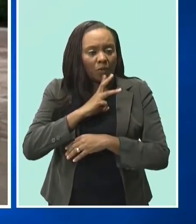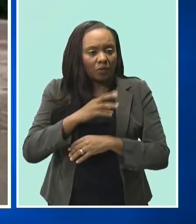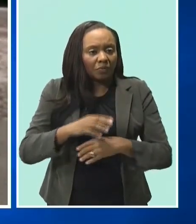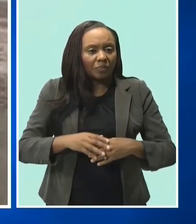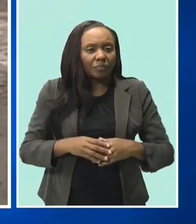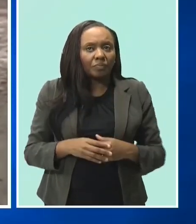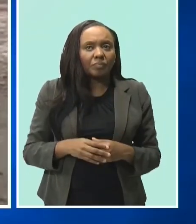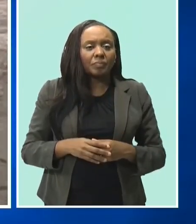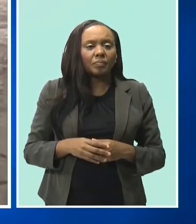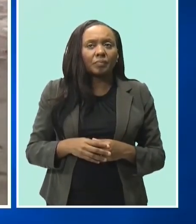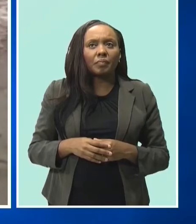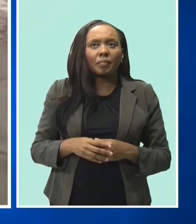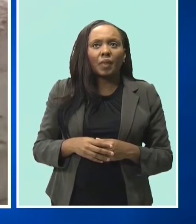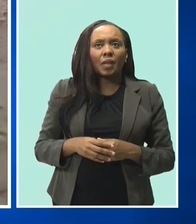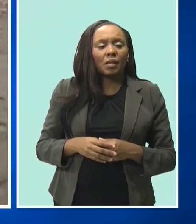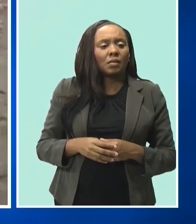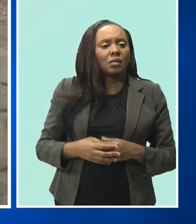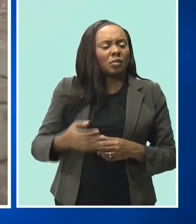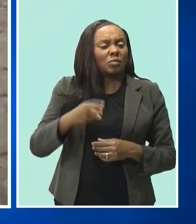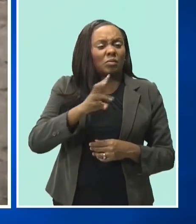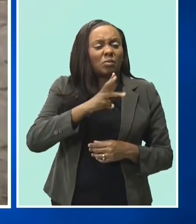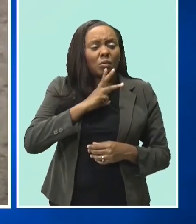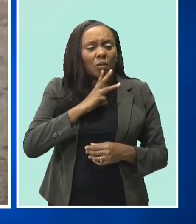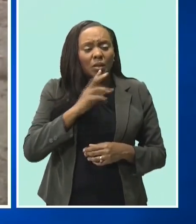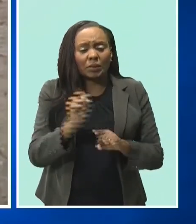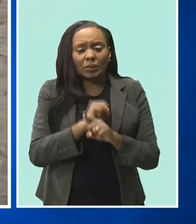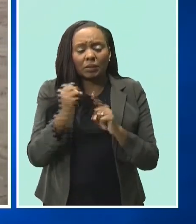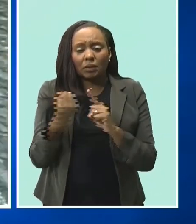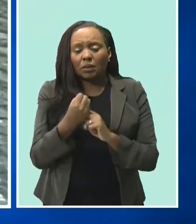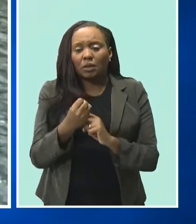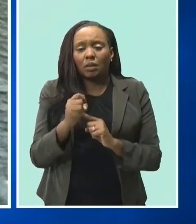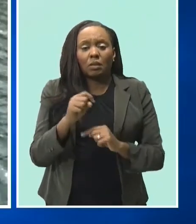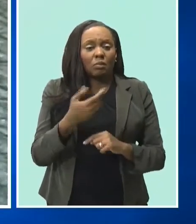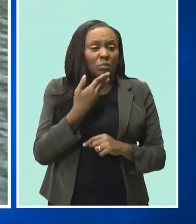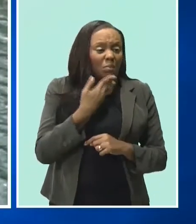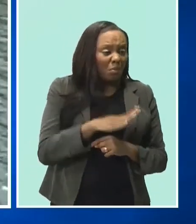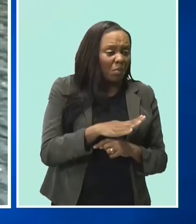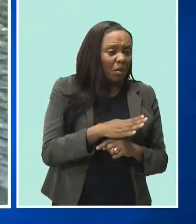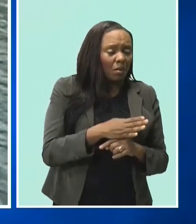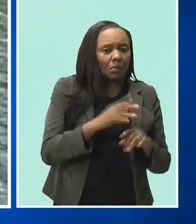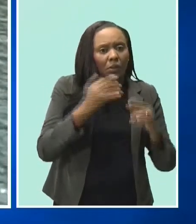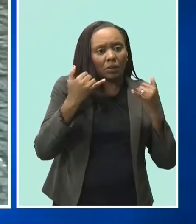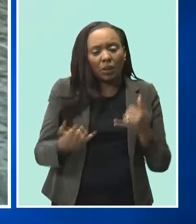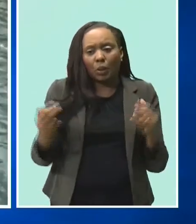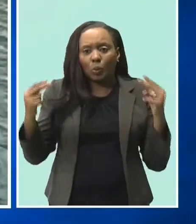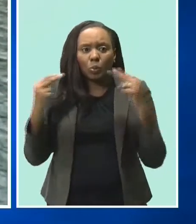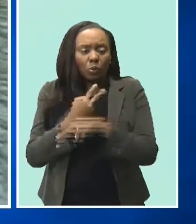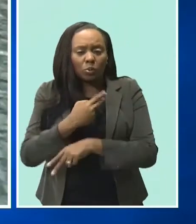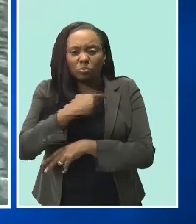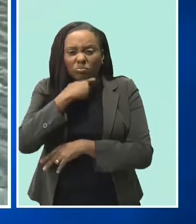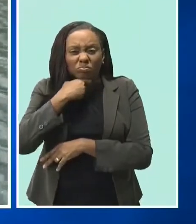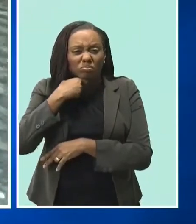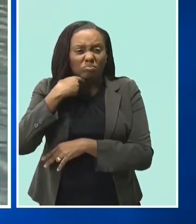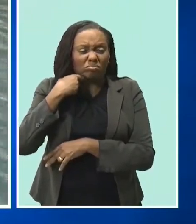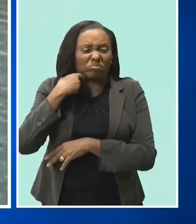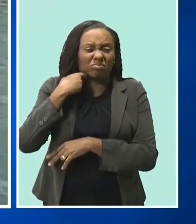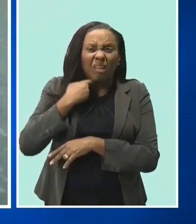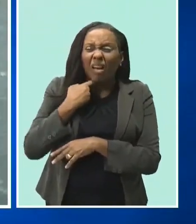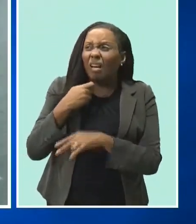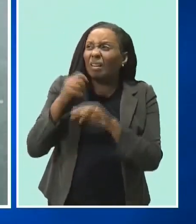from a site. Say we had a national hero and the home was demolished or something like that, but the space is still